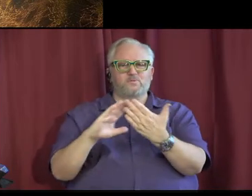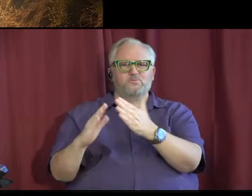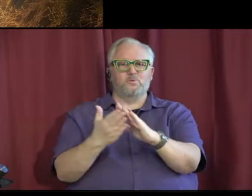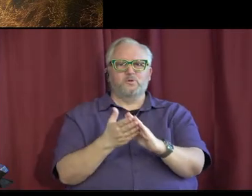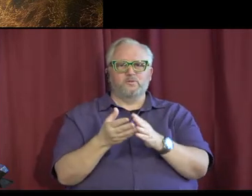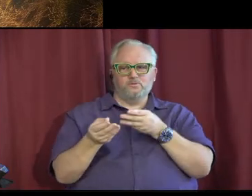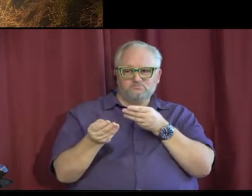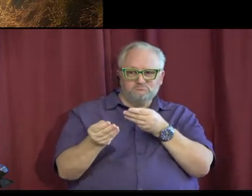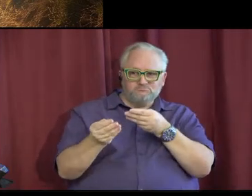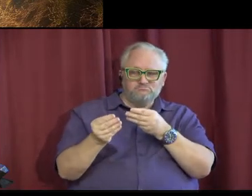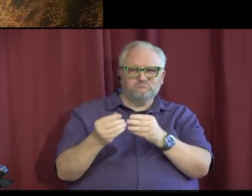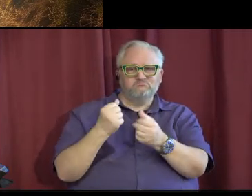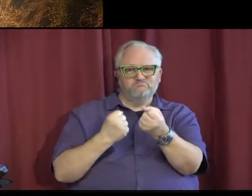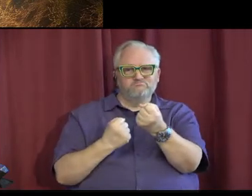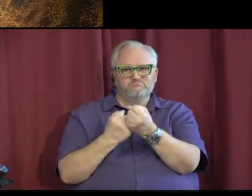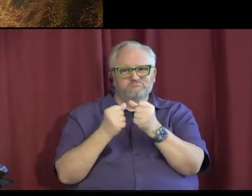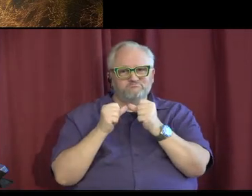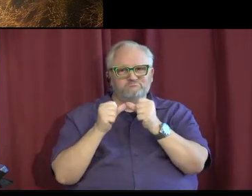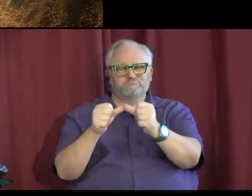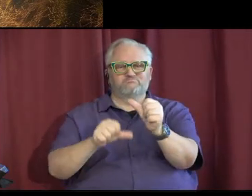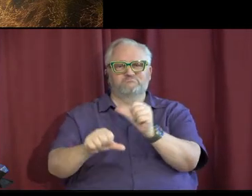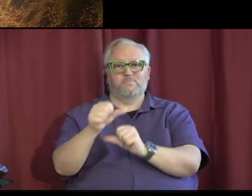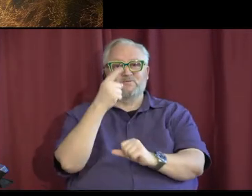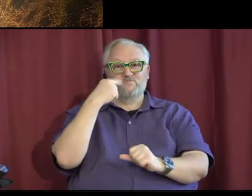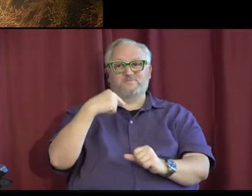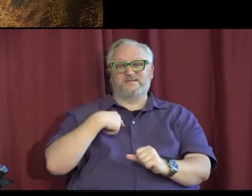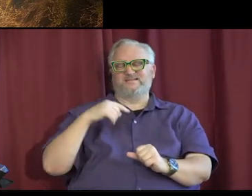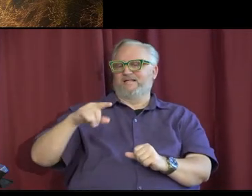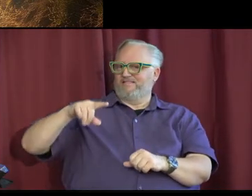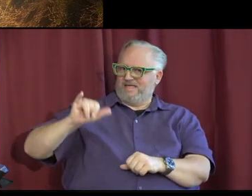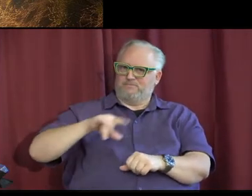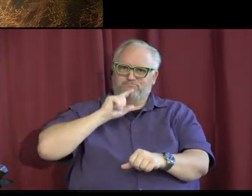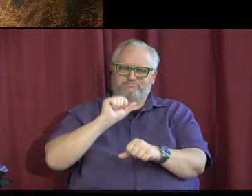each other. For me, that's the message of Easter.